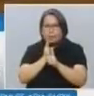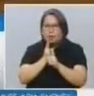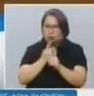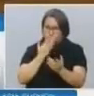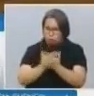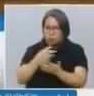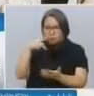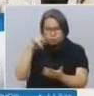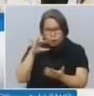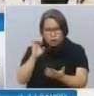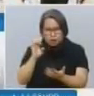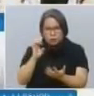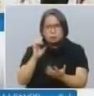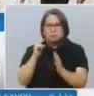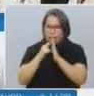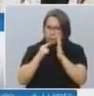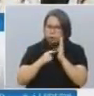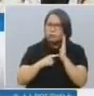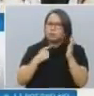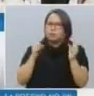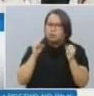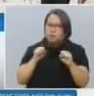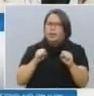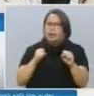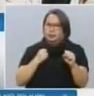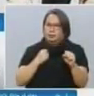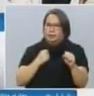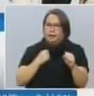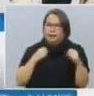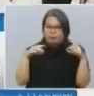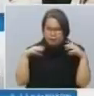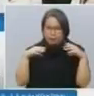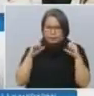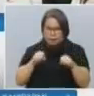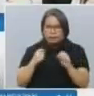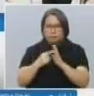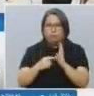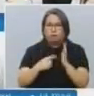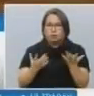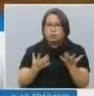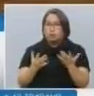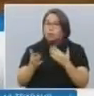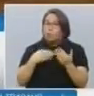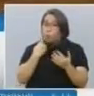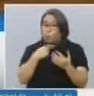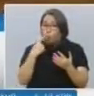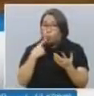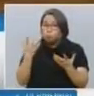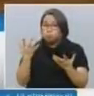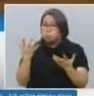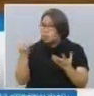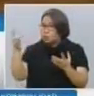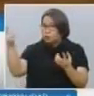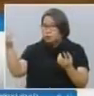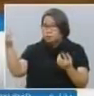accessible prices. However, our efforts to usher in a new major player shall render futile if we